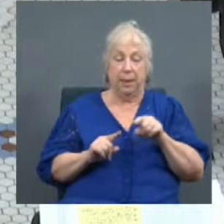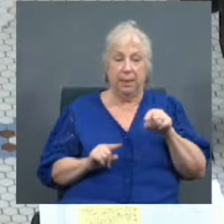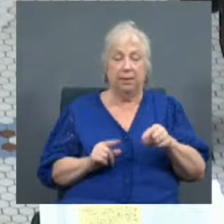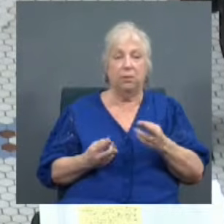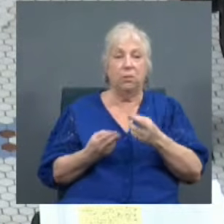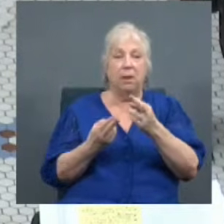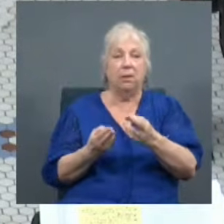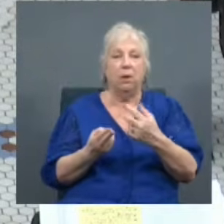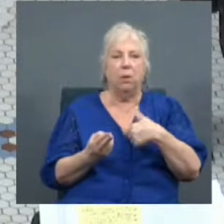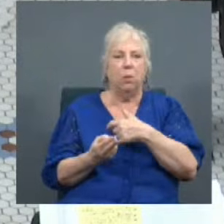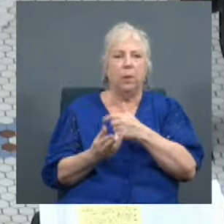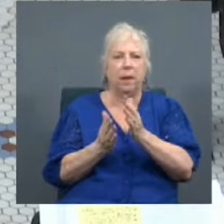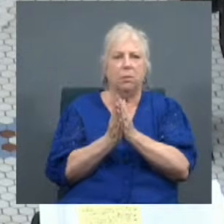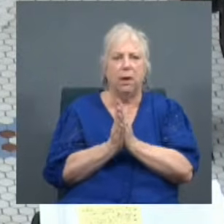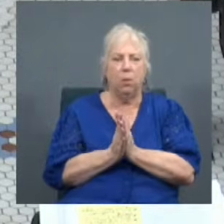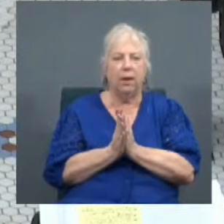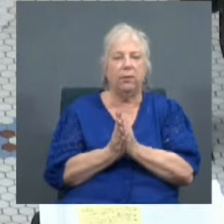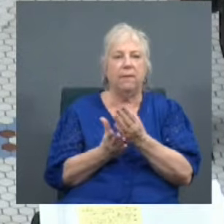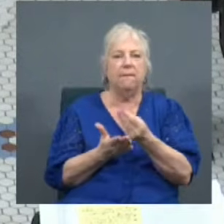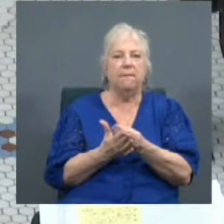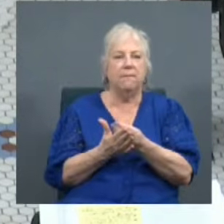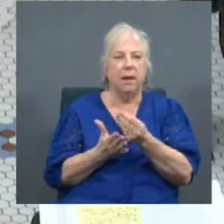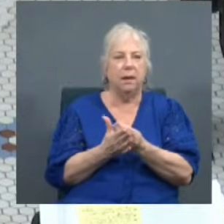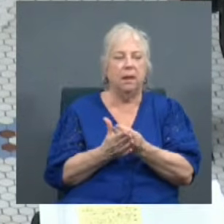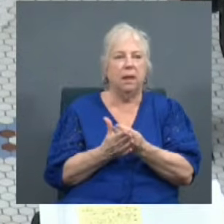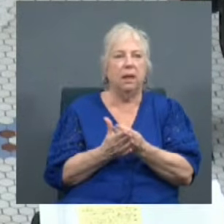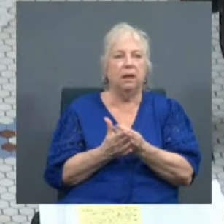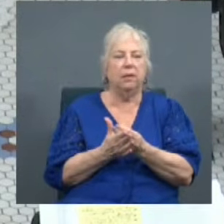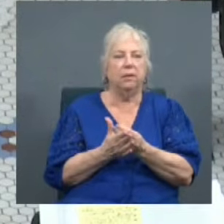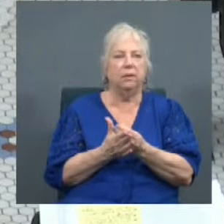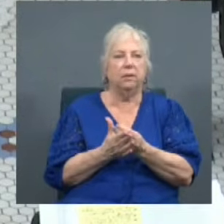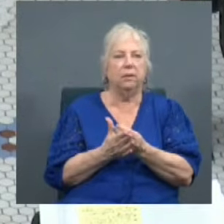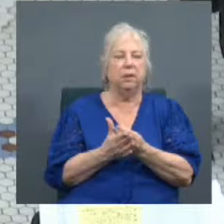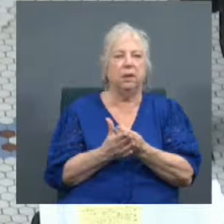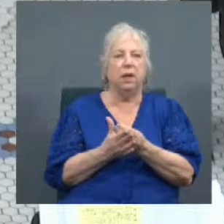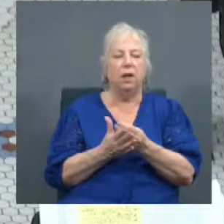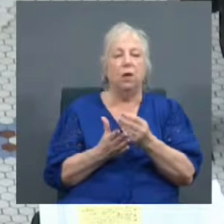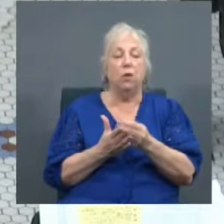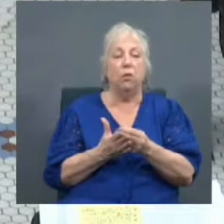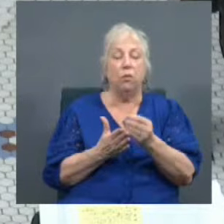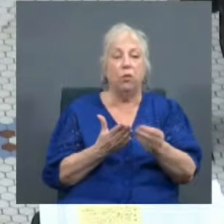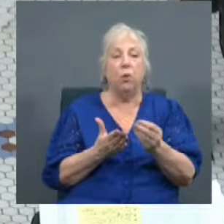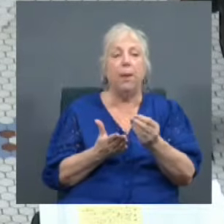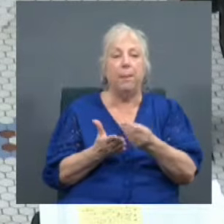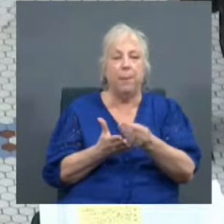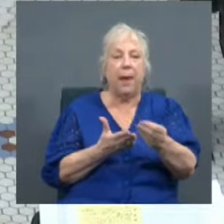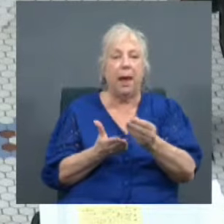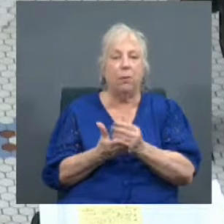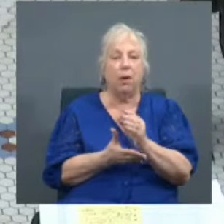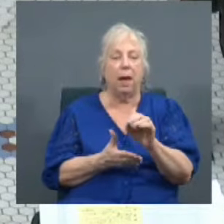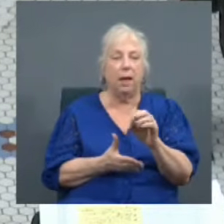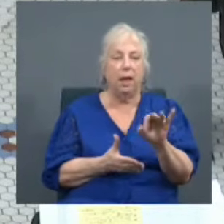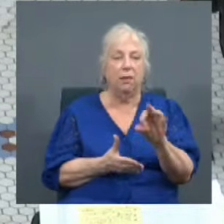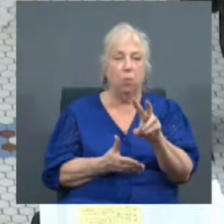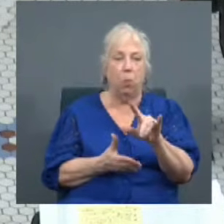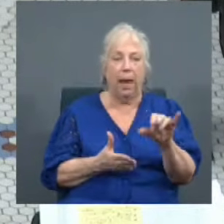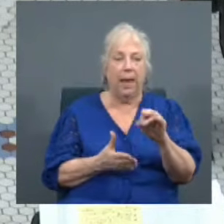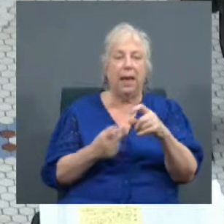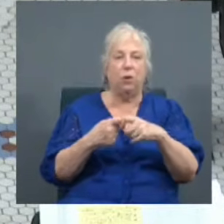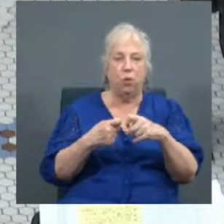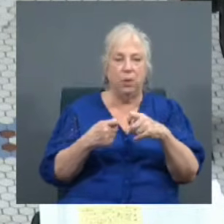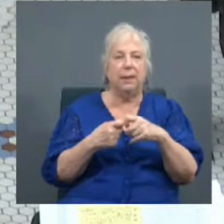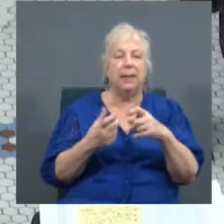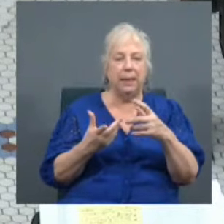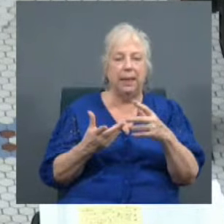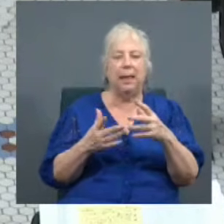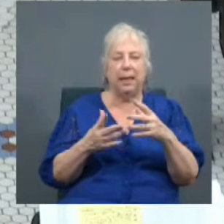have requested funding for right-of-way acquisition and utility accommodation. So